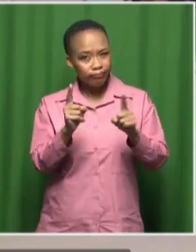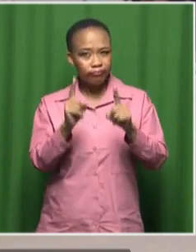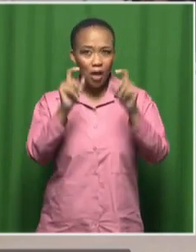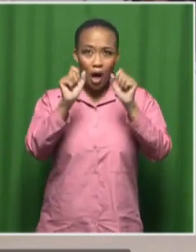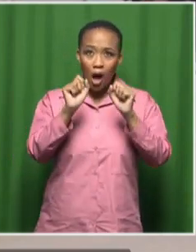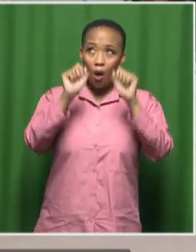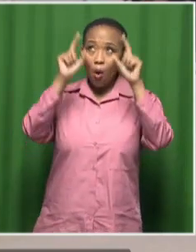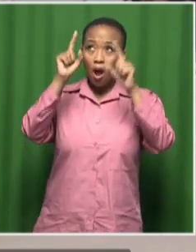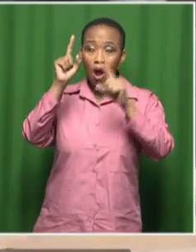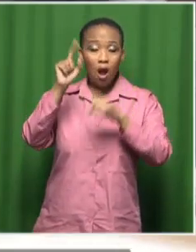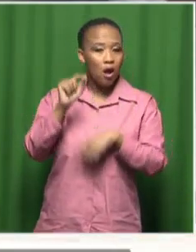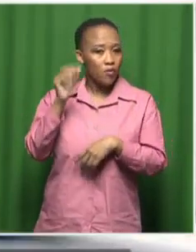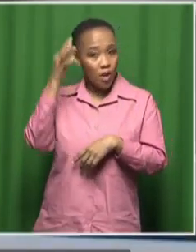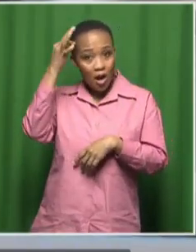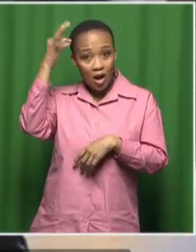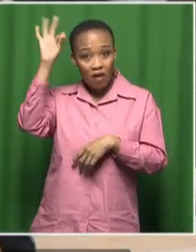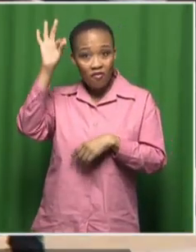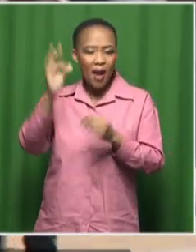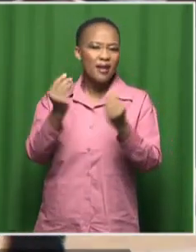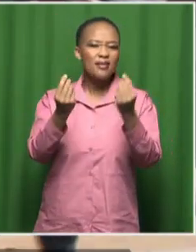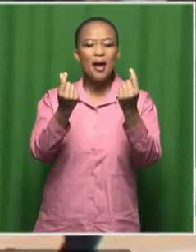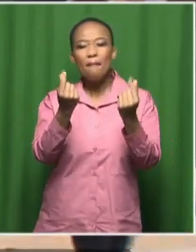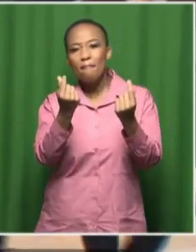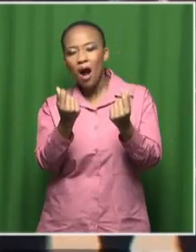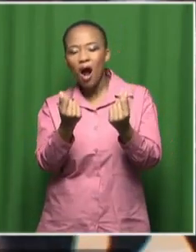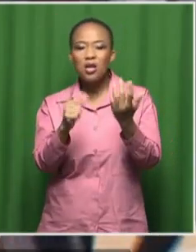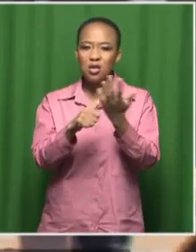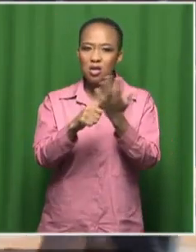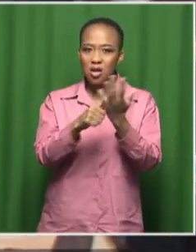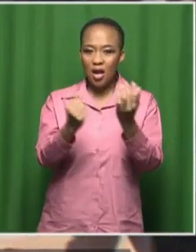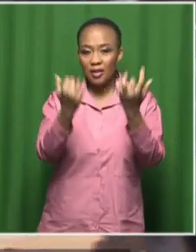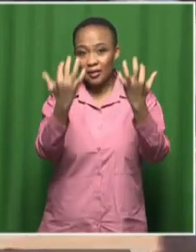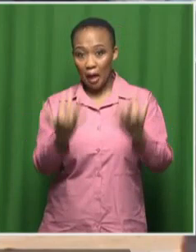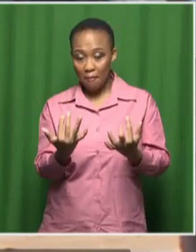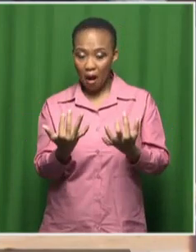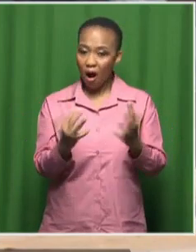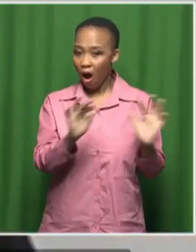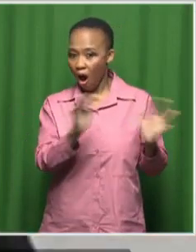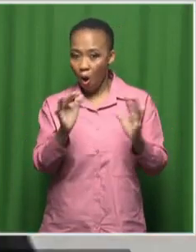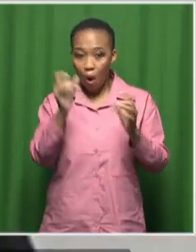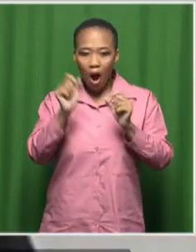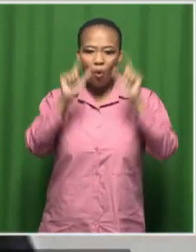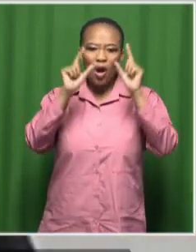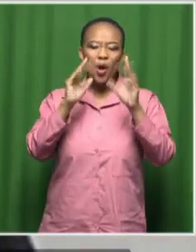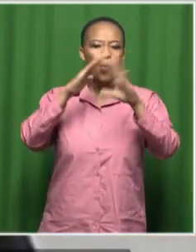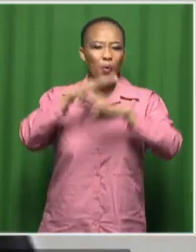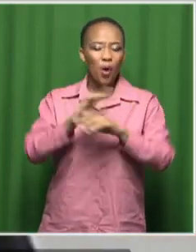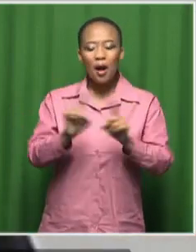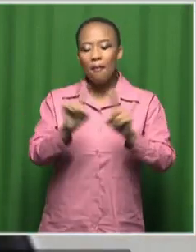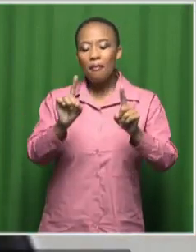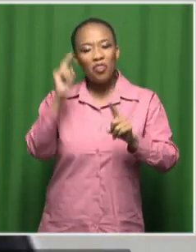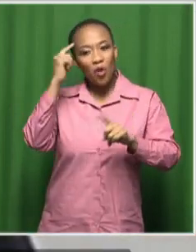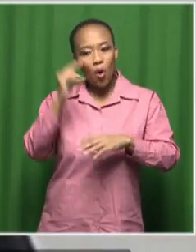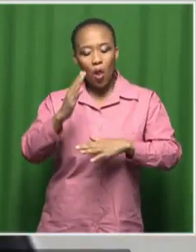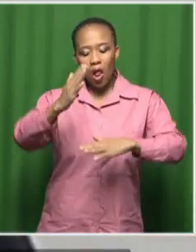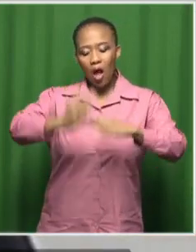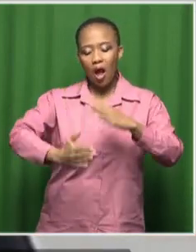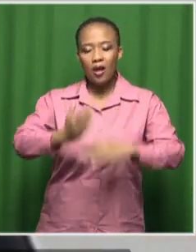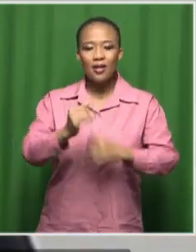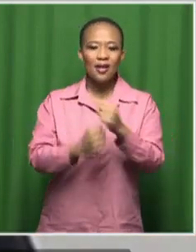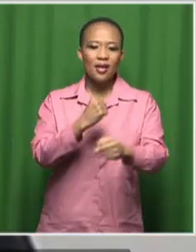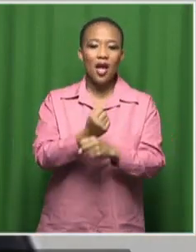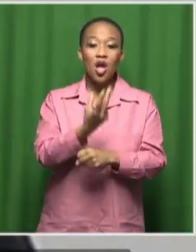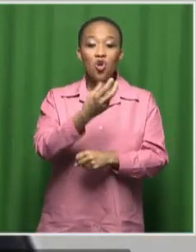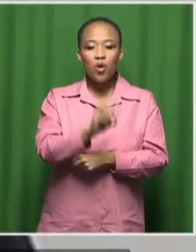government incentive, which is set to come to an end in 2029. I would say most of the SMME don't take advantage